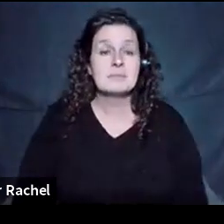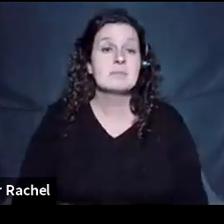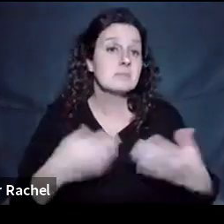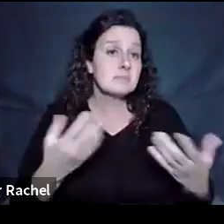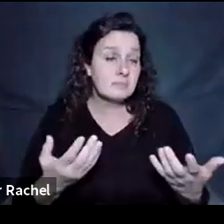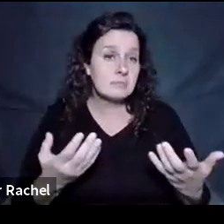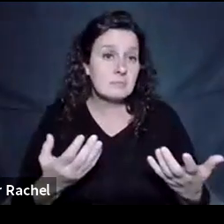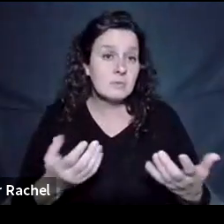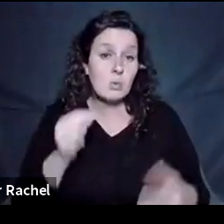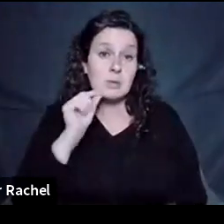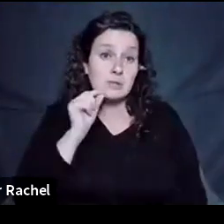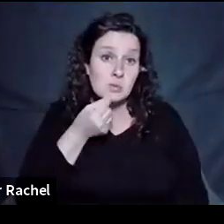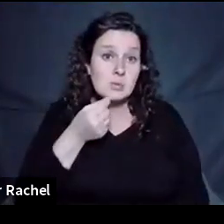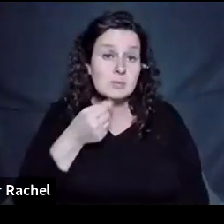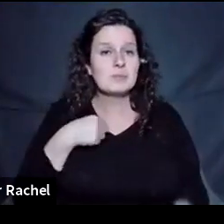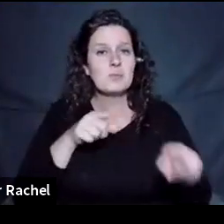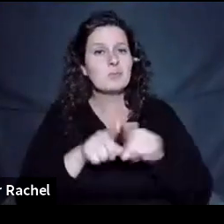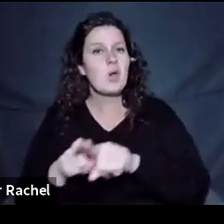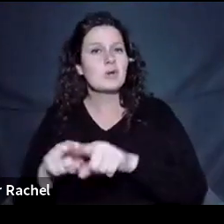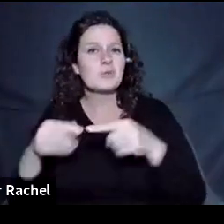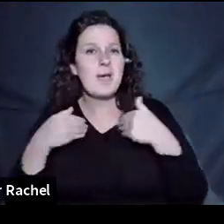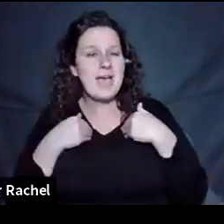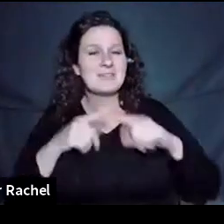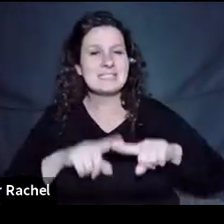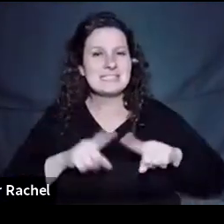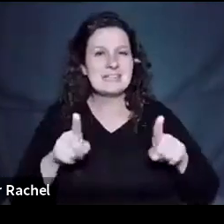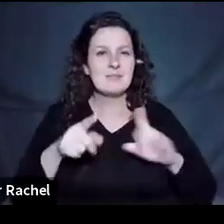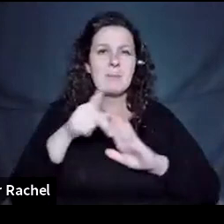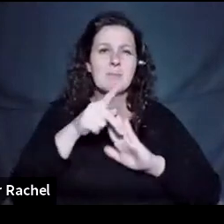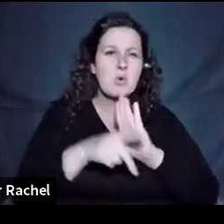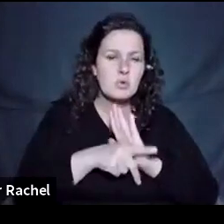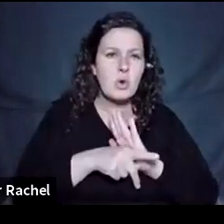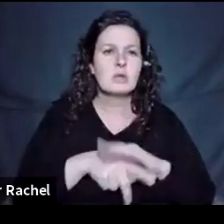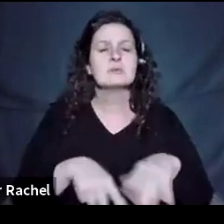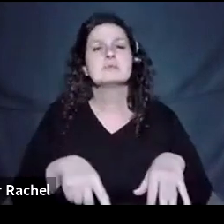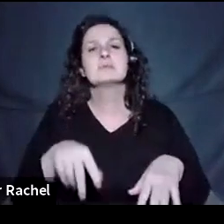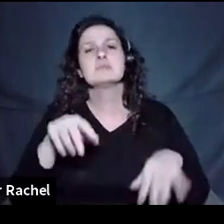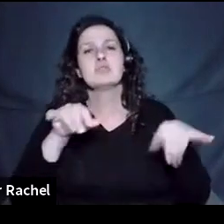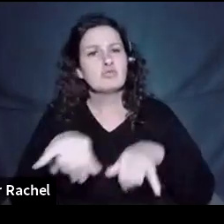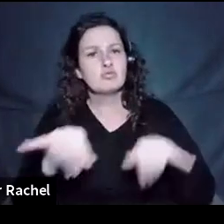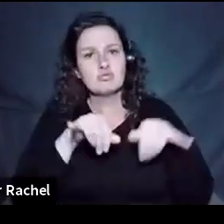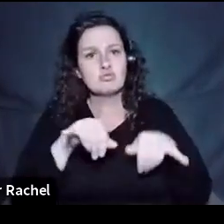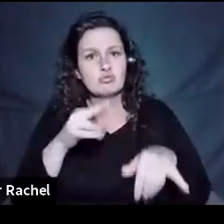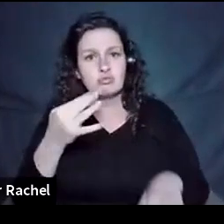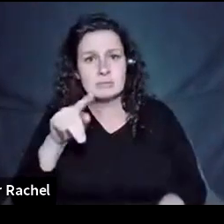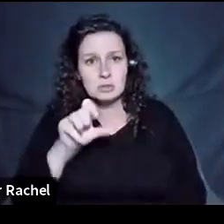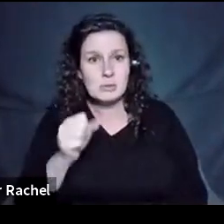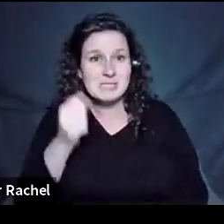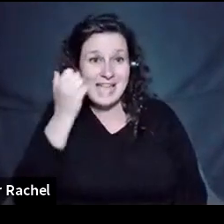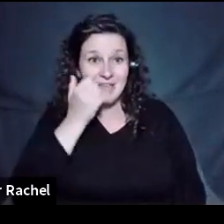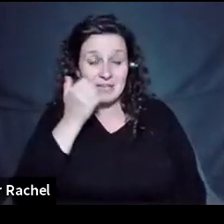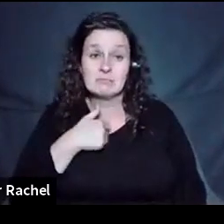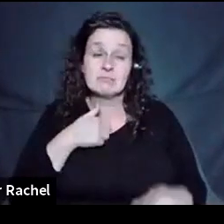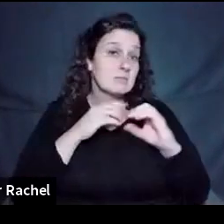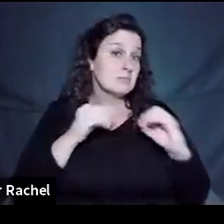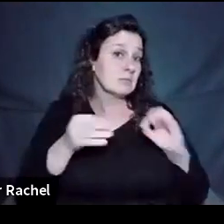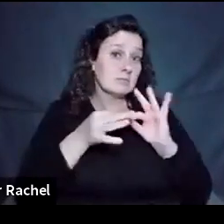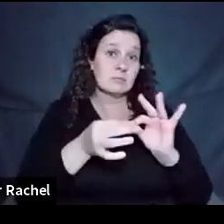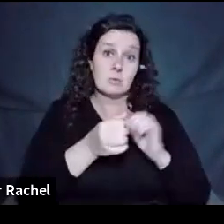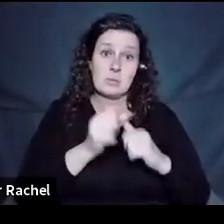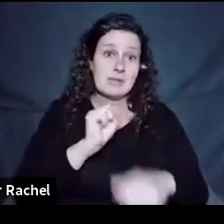neat is we also have different protocols and rituals that we do every day that have nothing to do with sex or